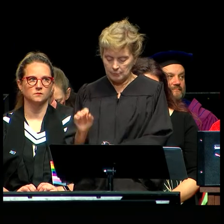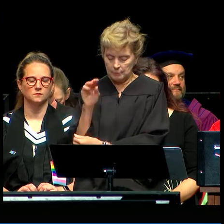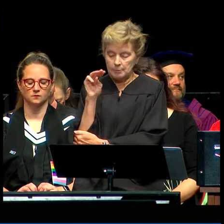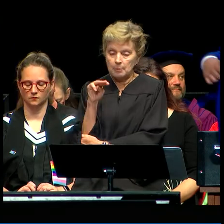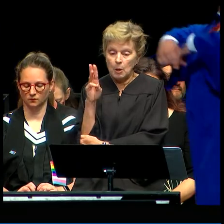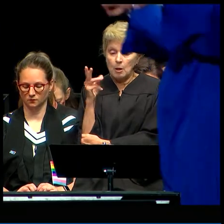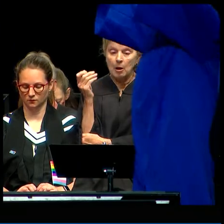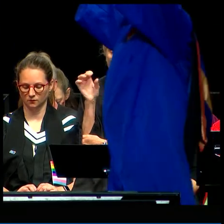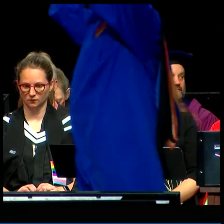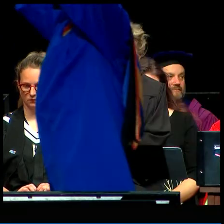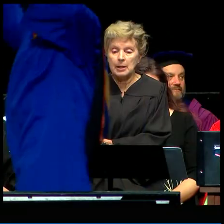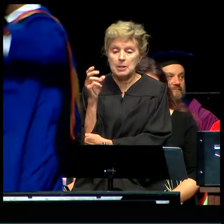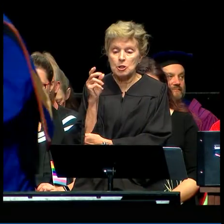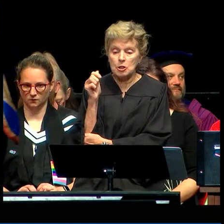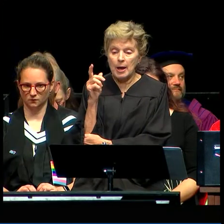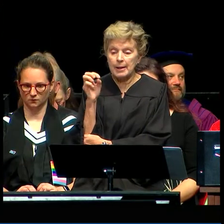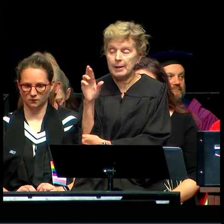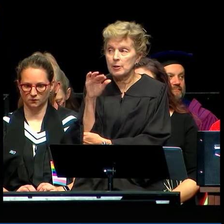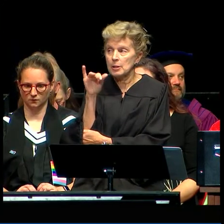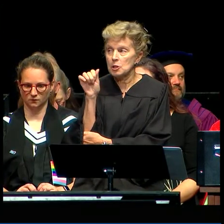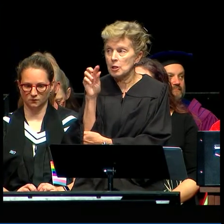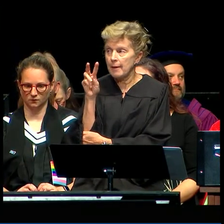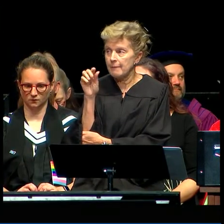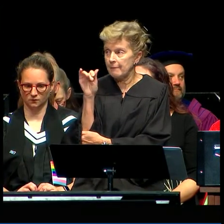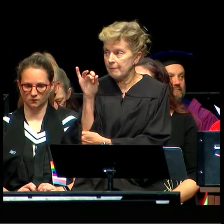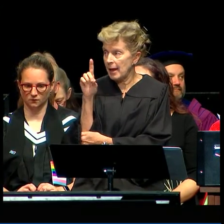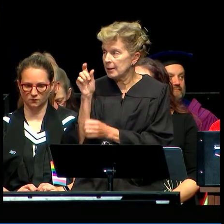Muhammad Shahir Javed, with distinction.